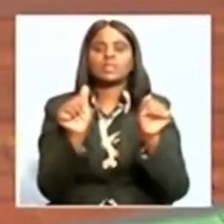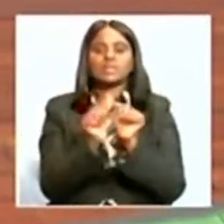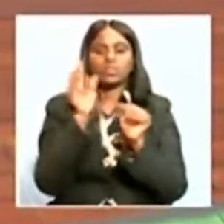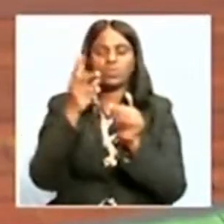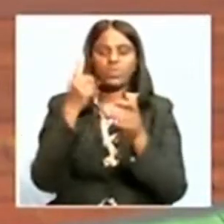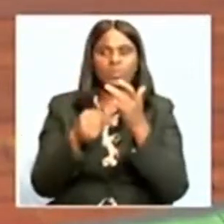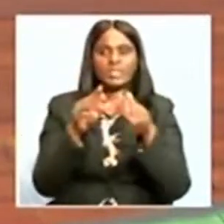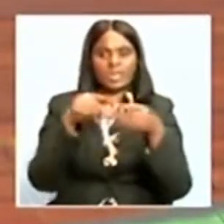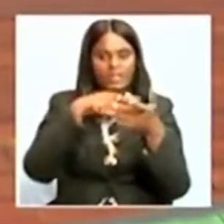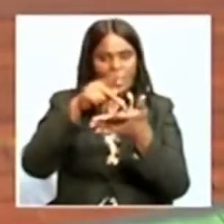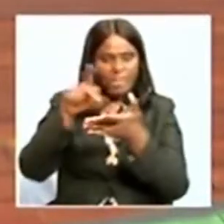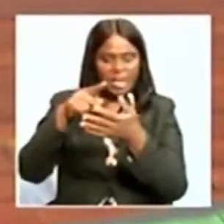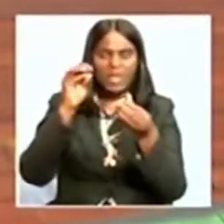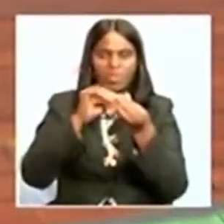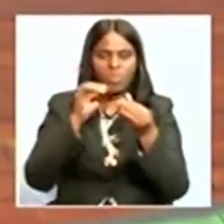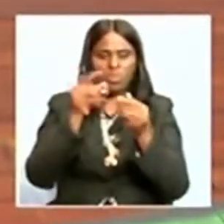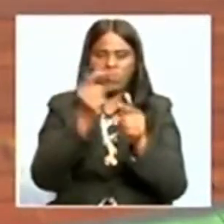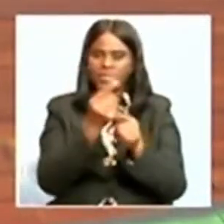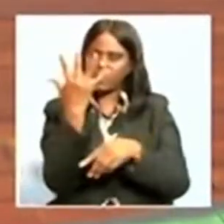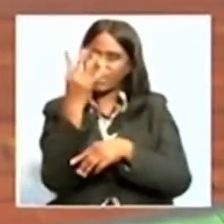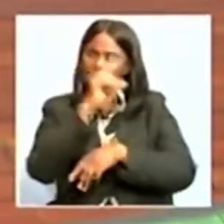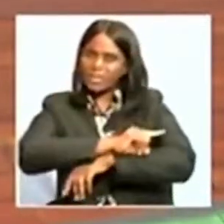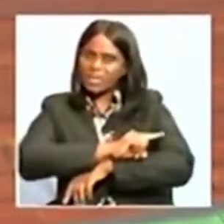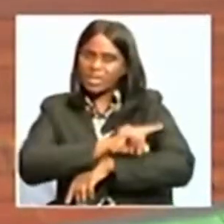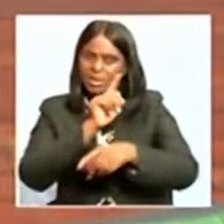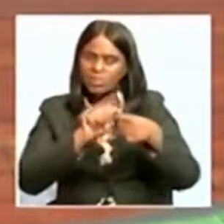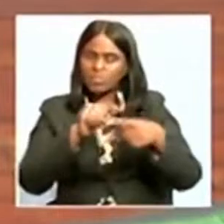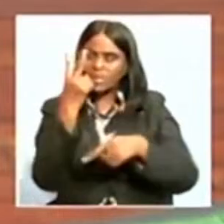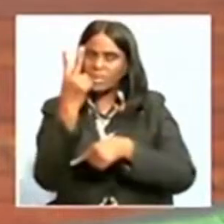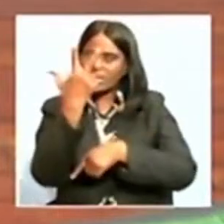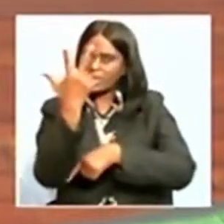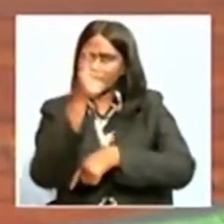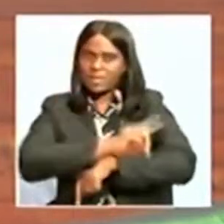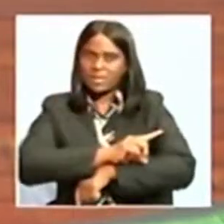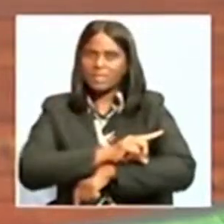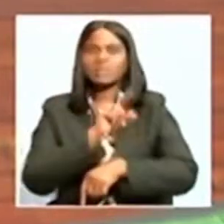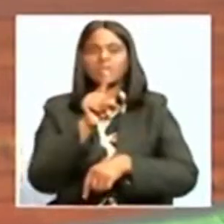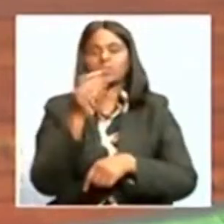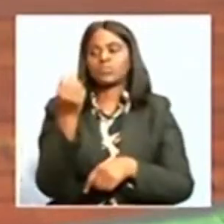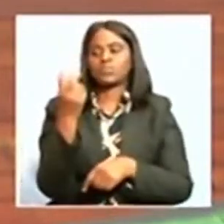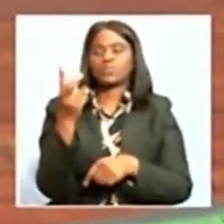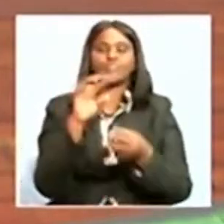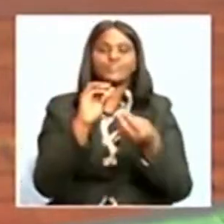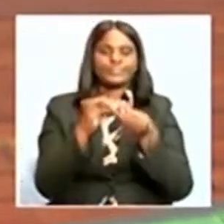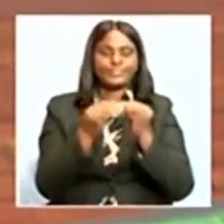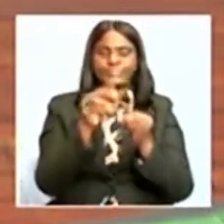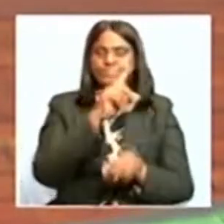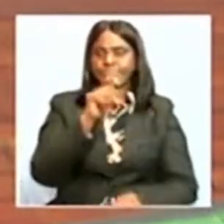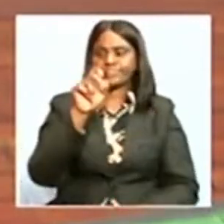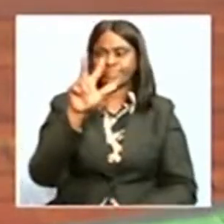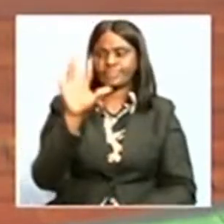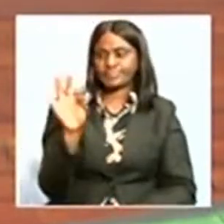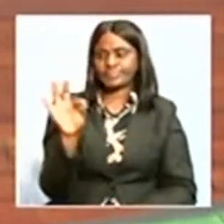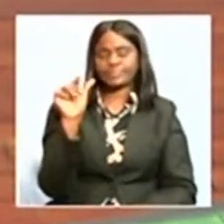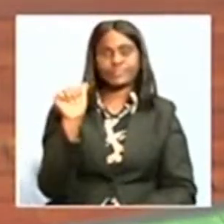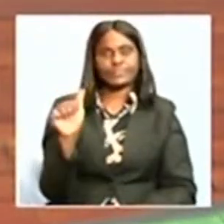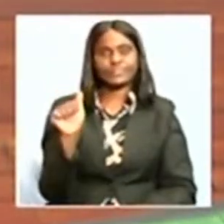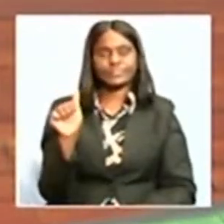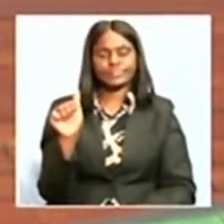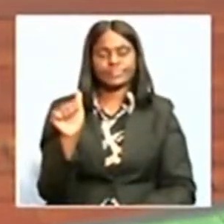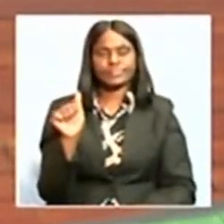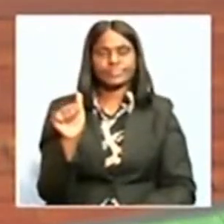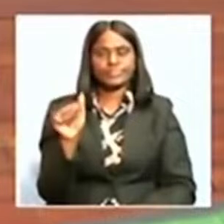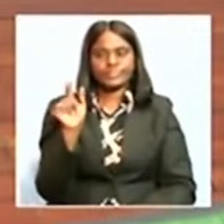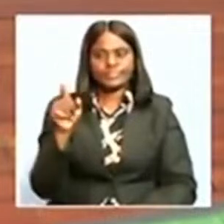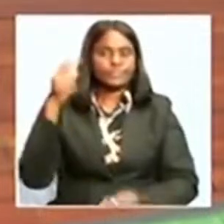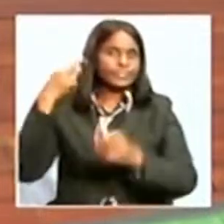be due and payable from 5 days to 3 days. Clause 12 amends Section 139A